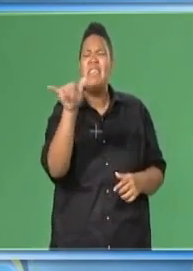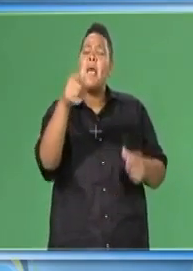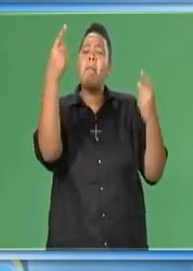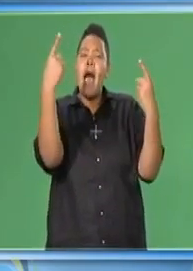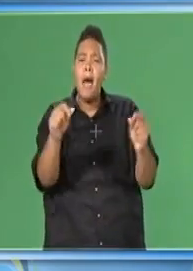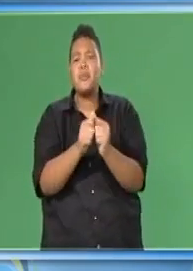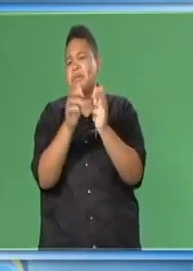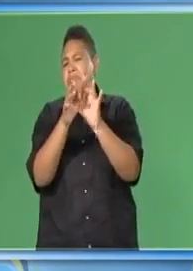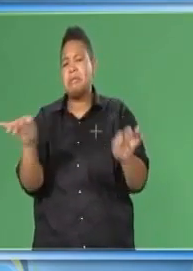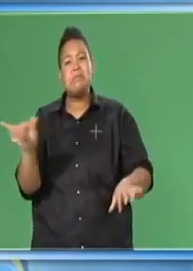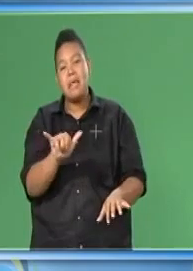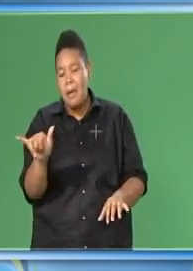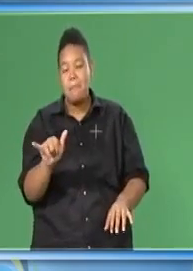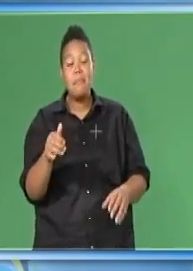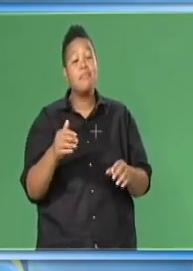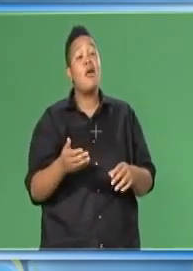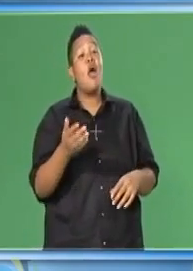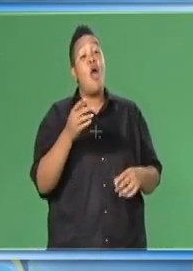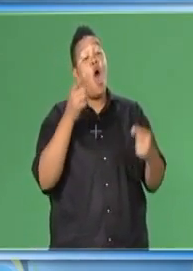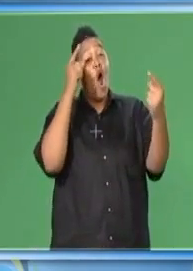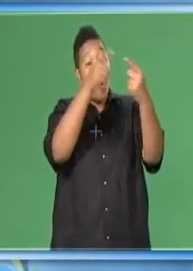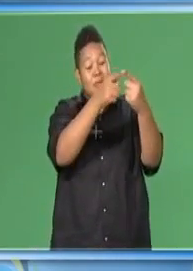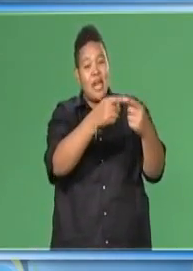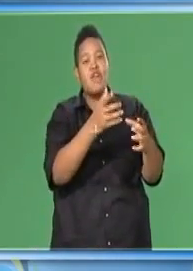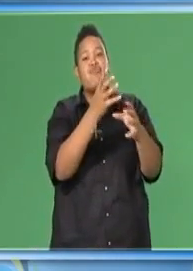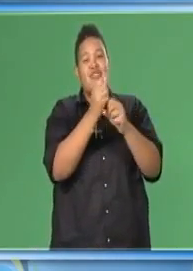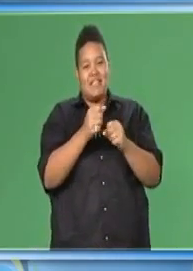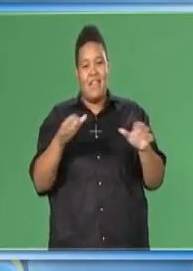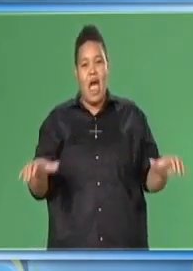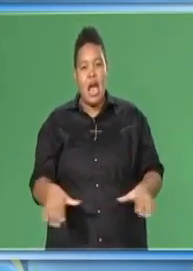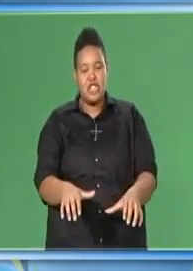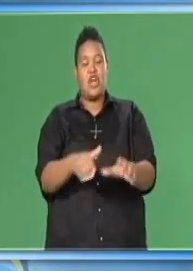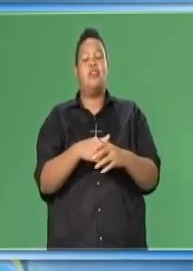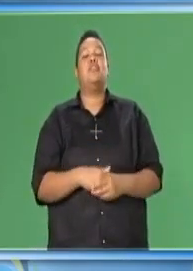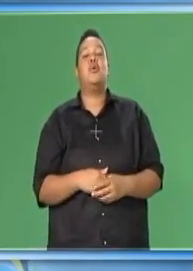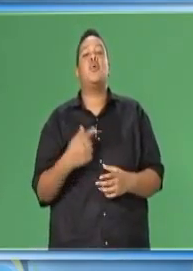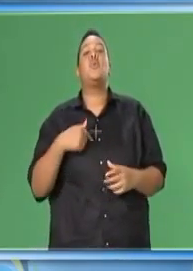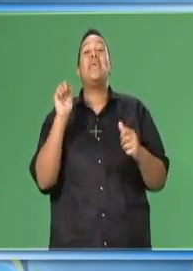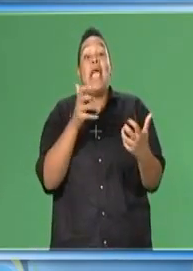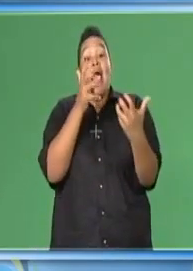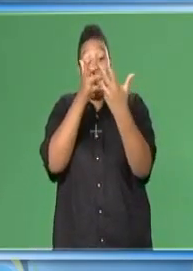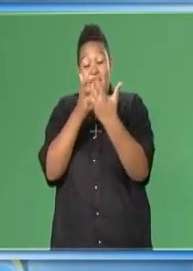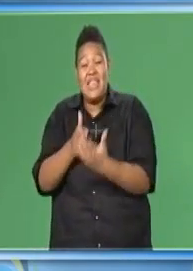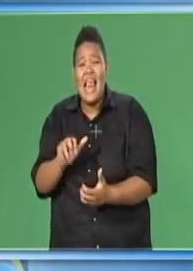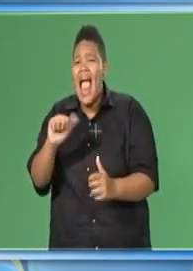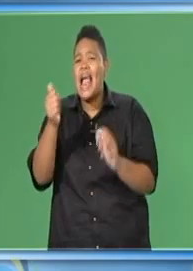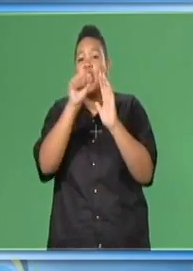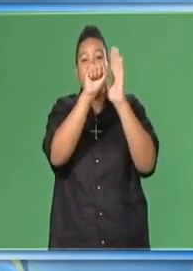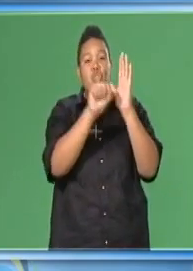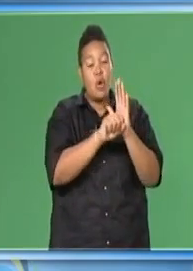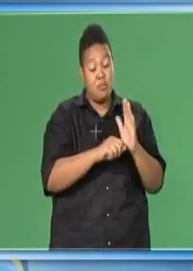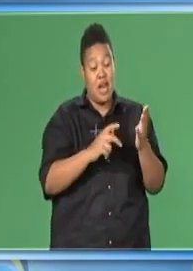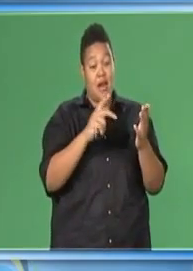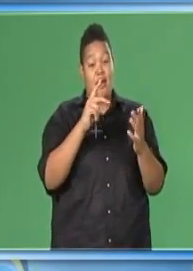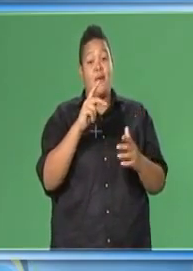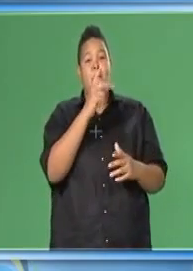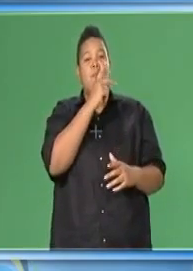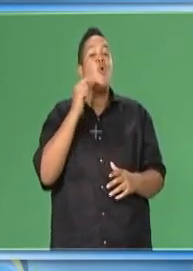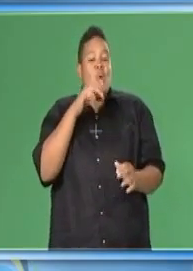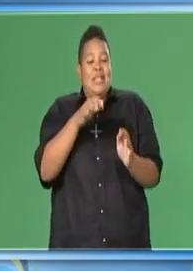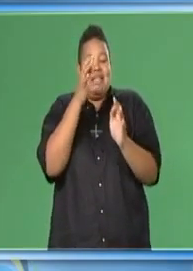in a sentence. Objects receive the action. We can fit any subject pronoun into this simple